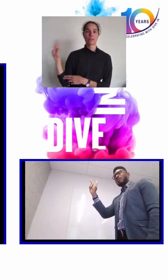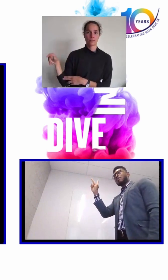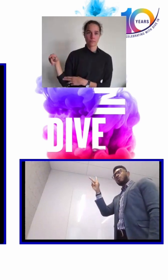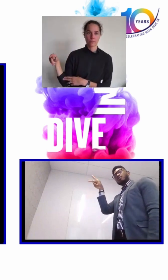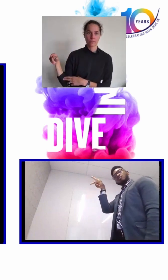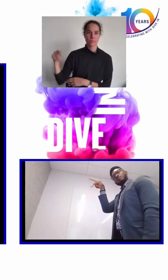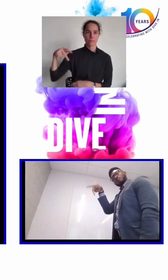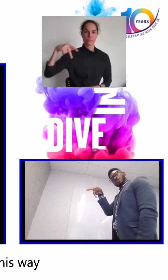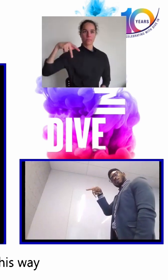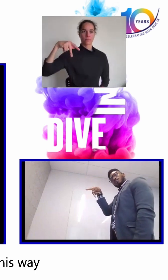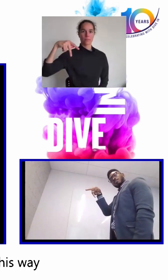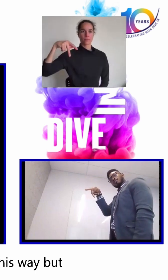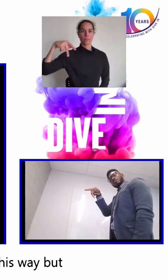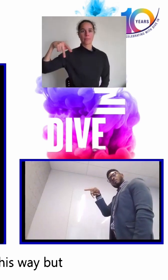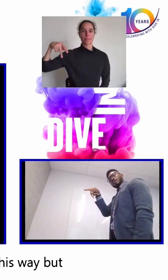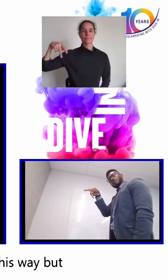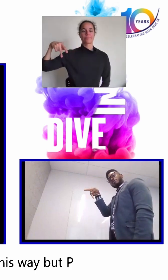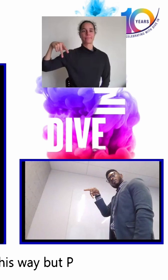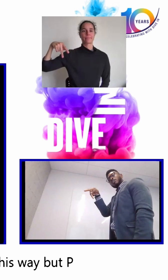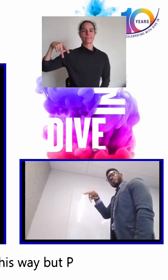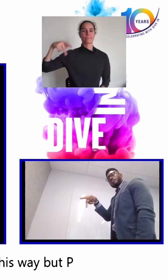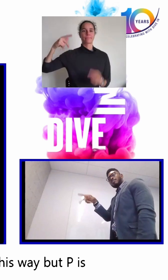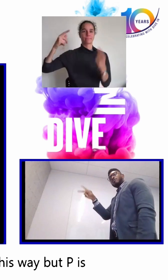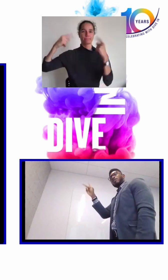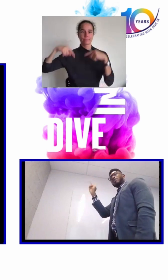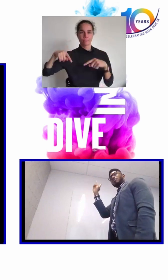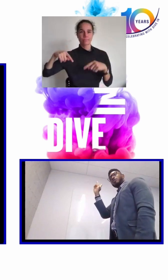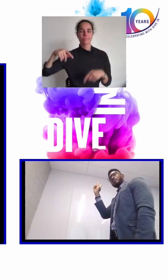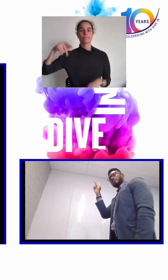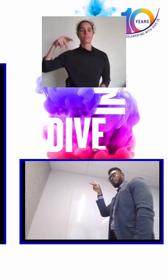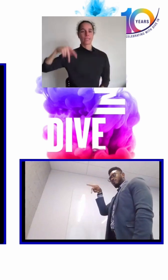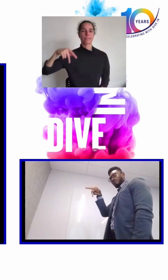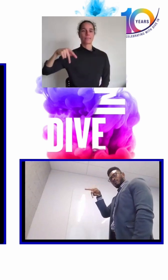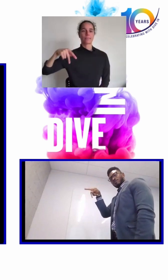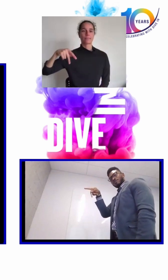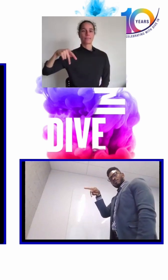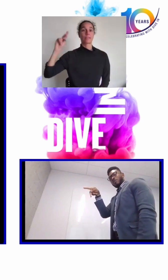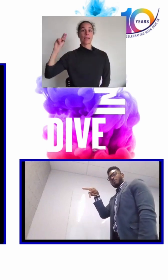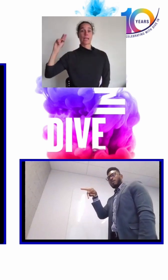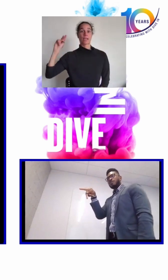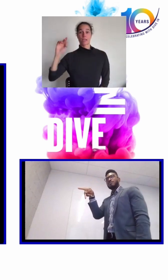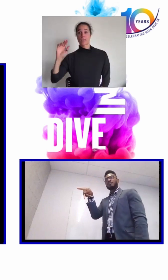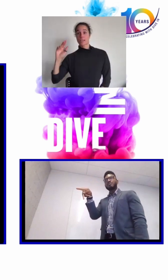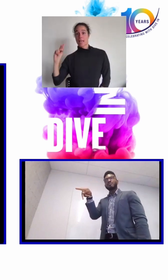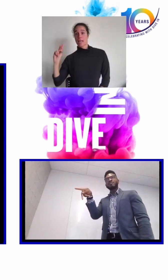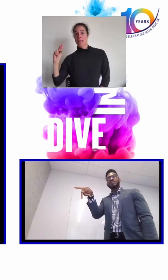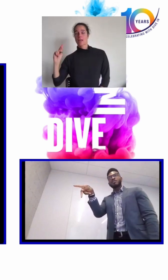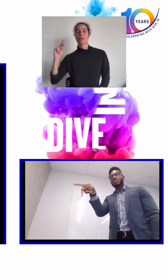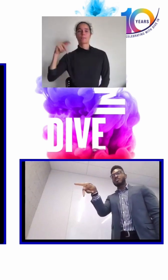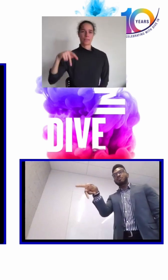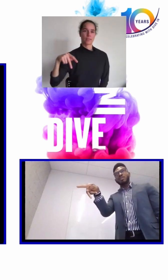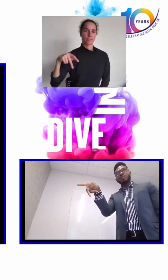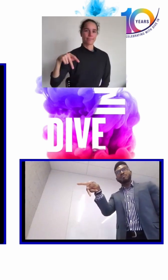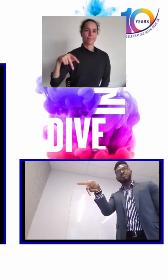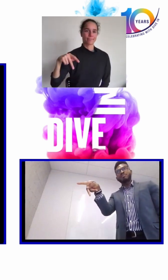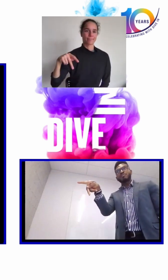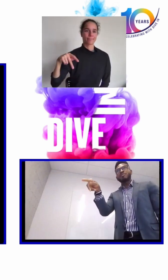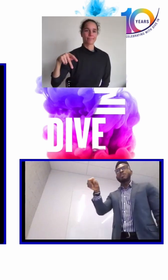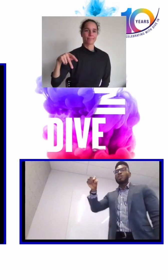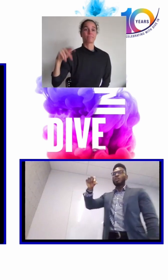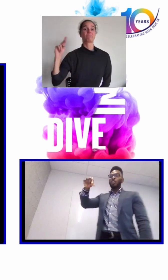way. But P is coming down. So instead of going upward, come down. So this is your